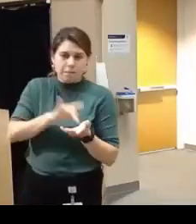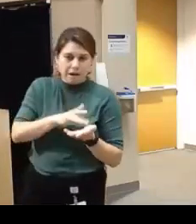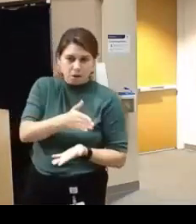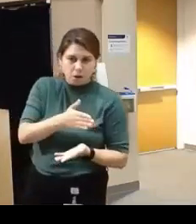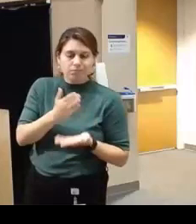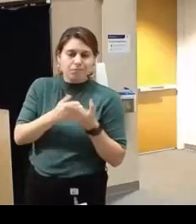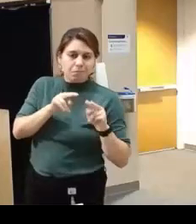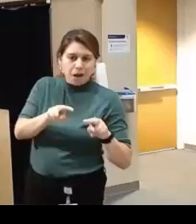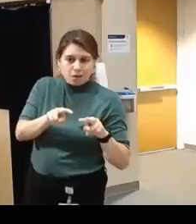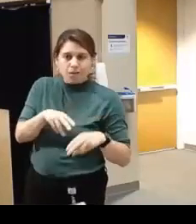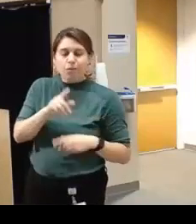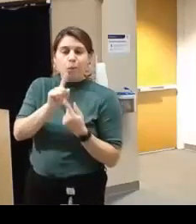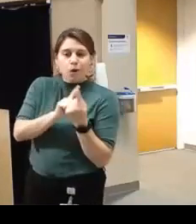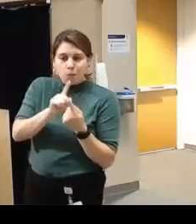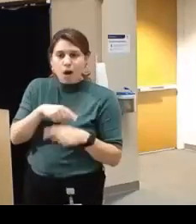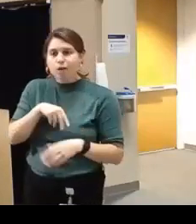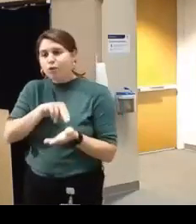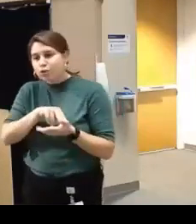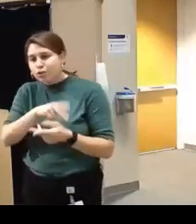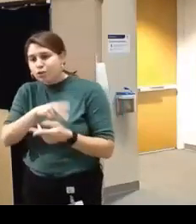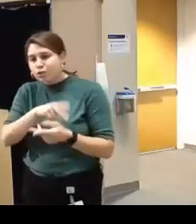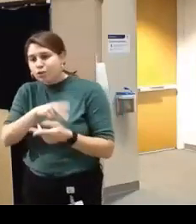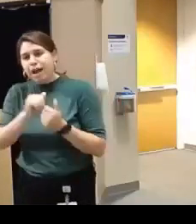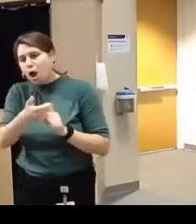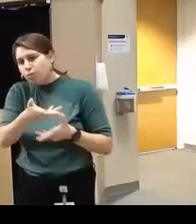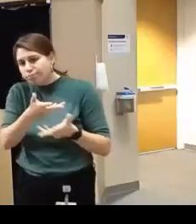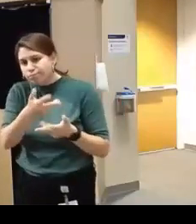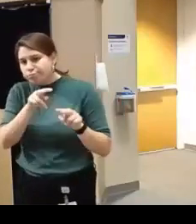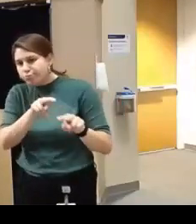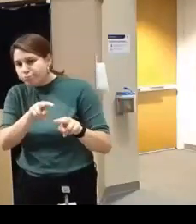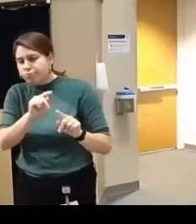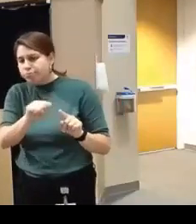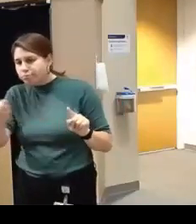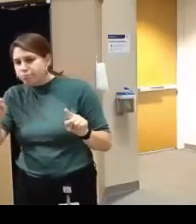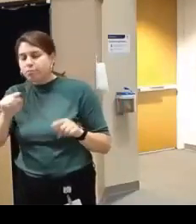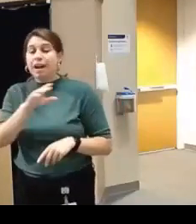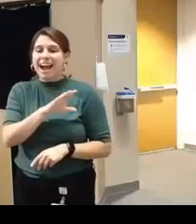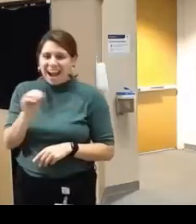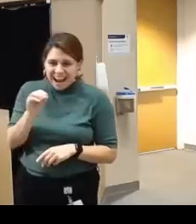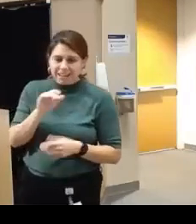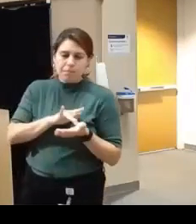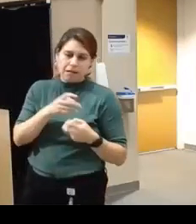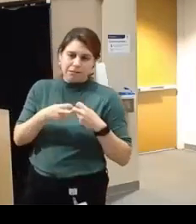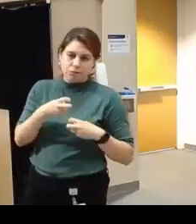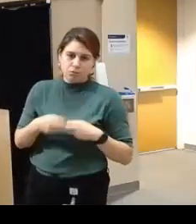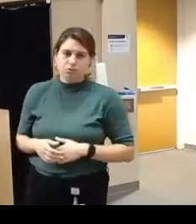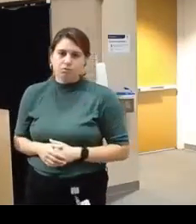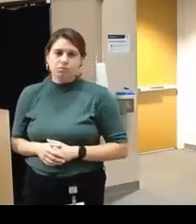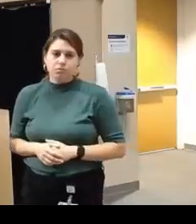some monitoring with a one-to-one or nursing care that understands how to kind of keep an eye on those things, as well as monitoring the medical